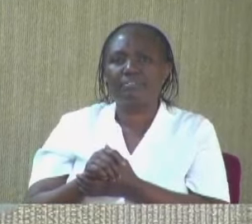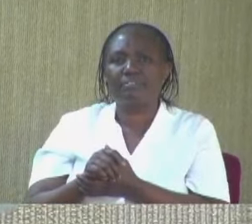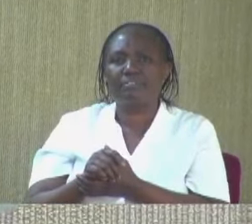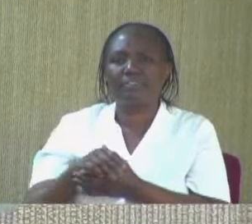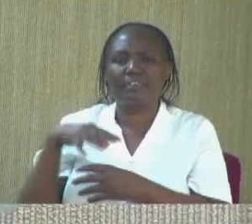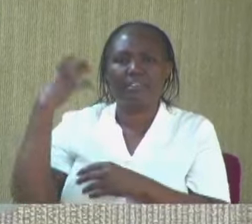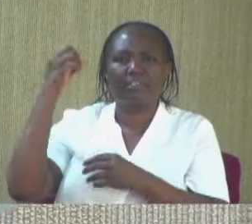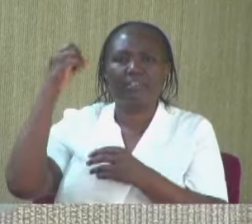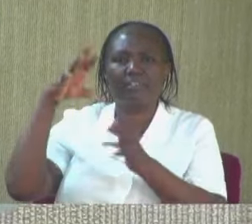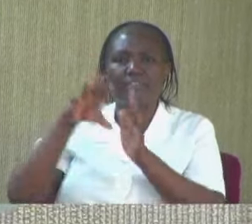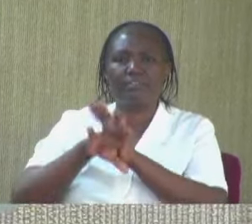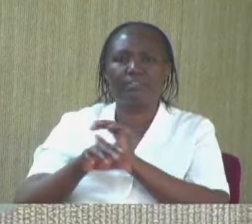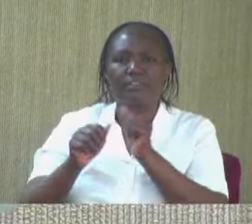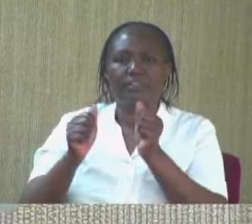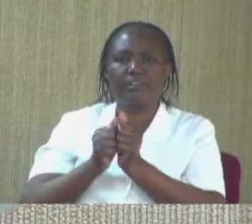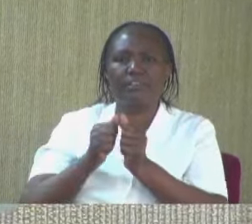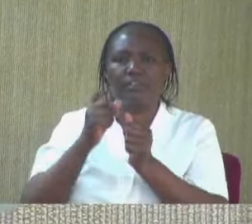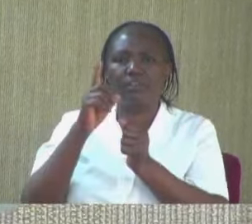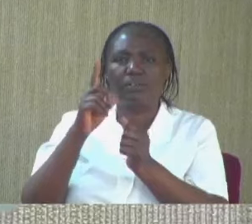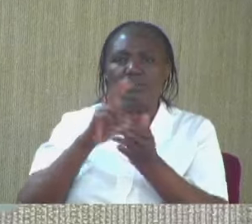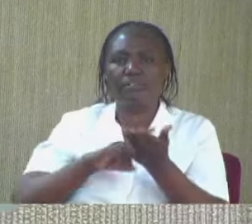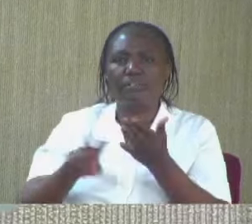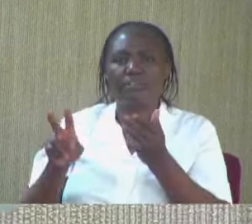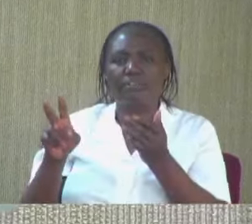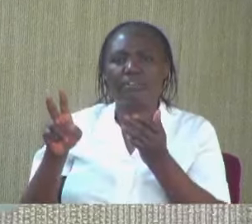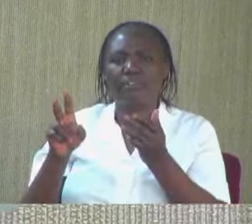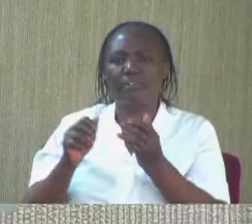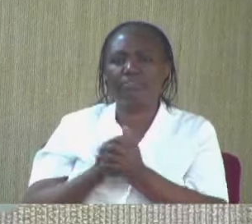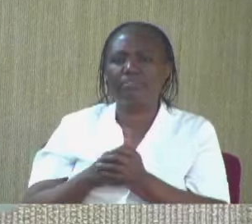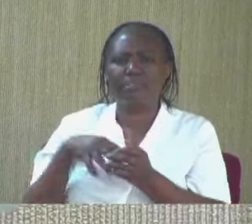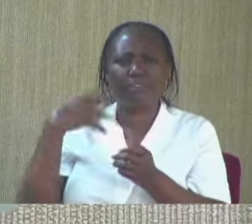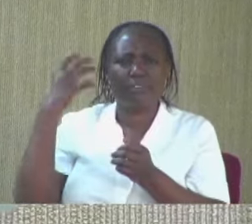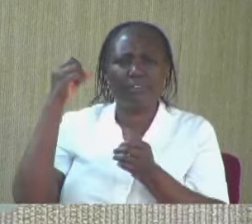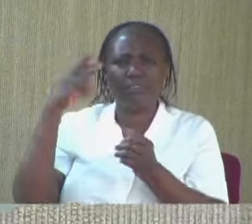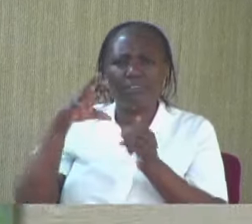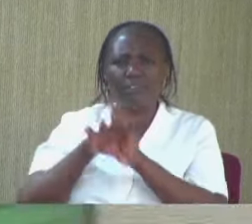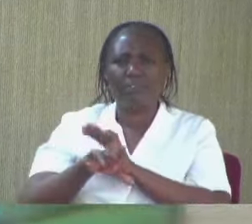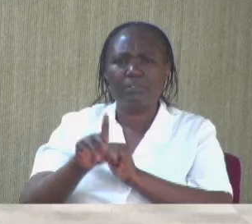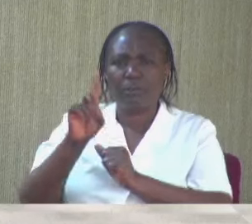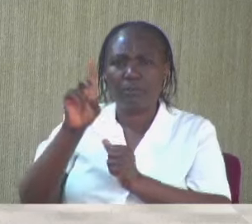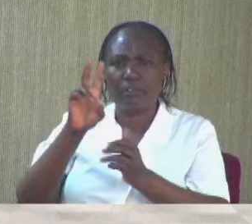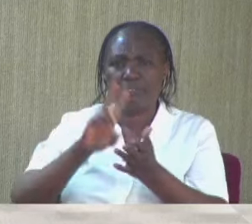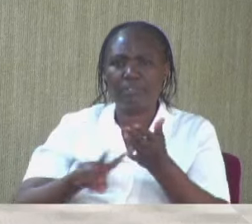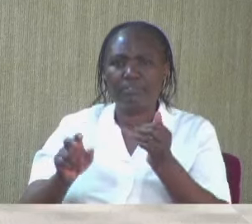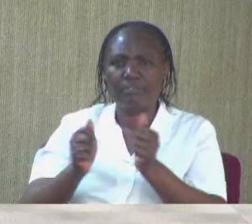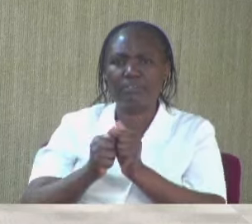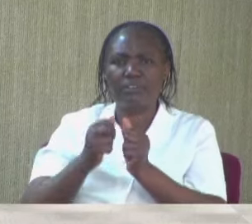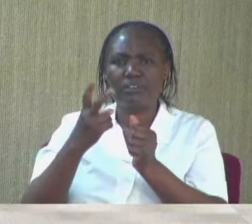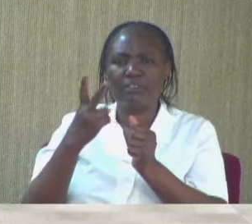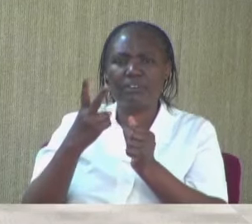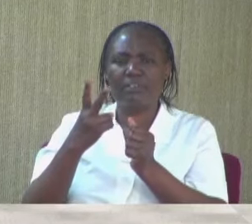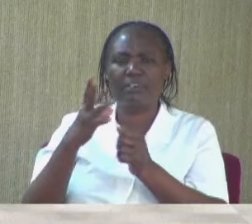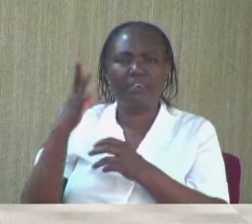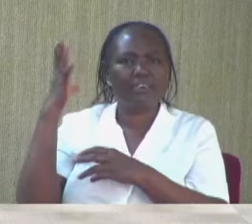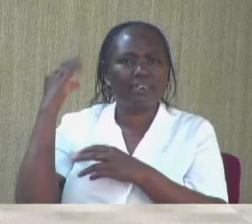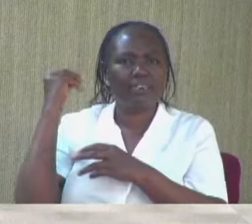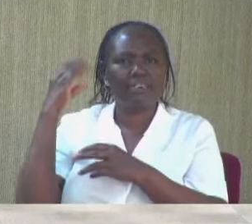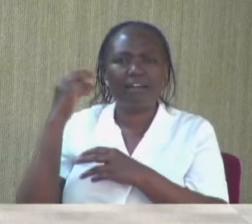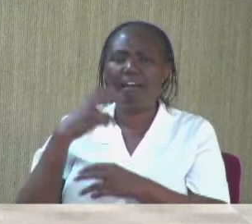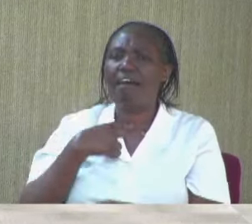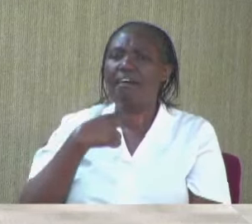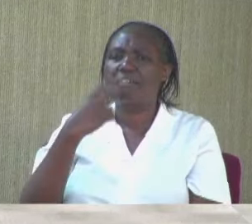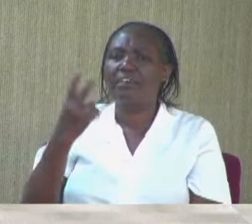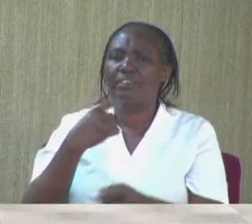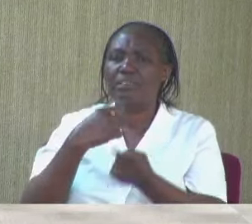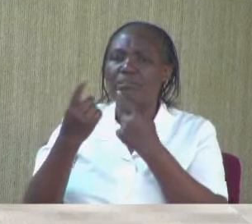Revelation chapter 1, verse 12. After he had heard a voice speaking to him, notice what he